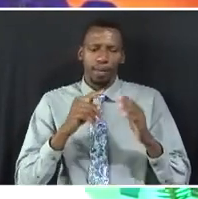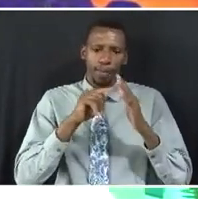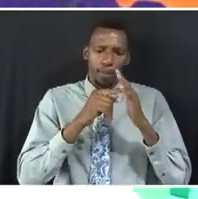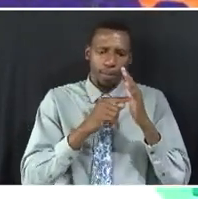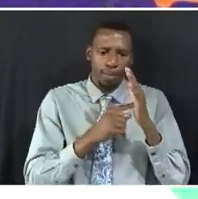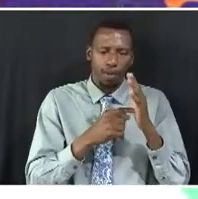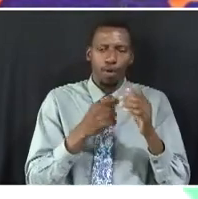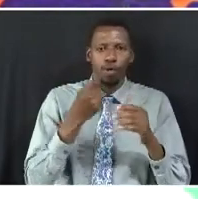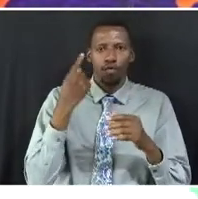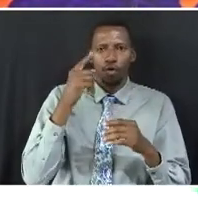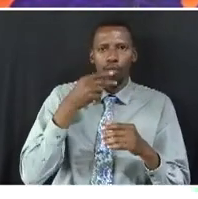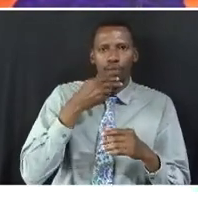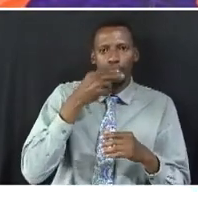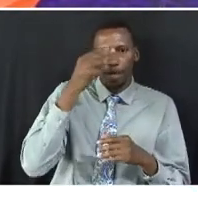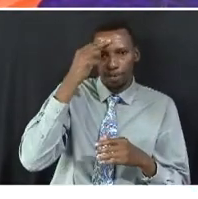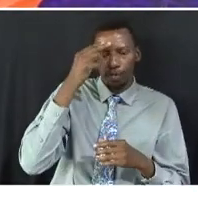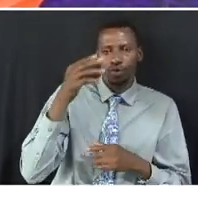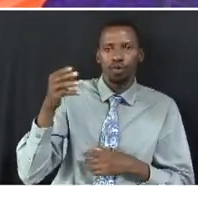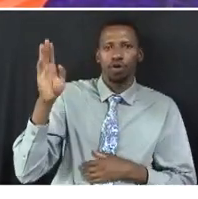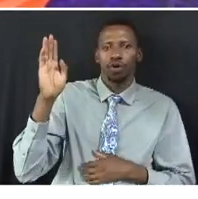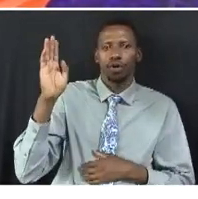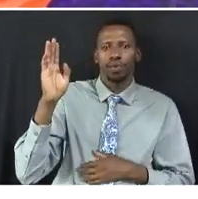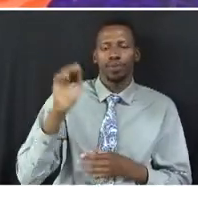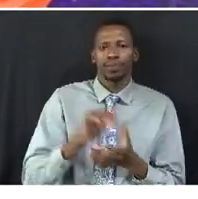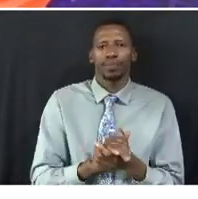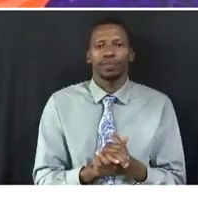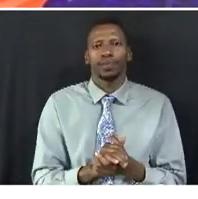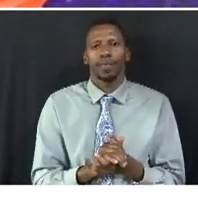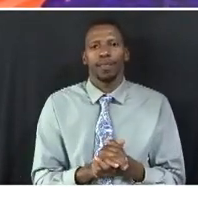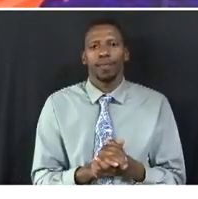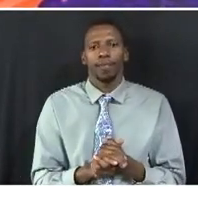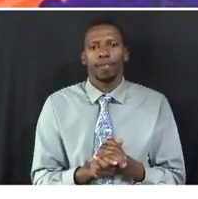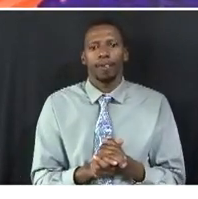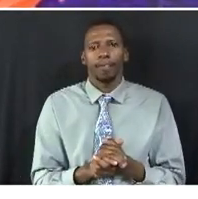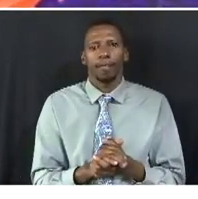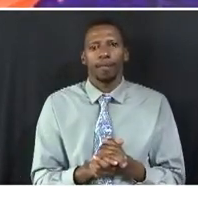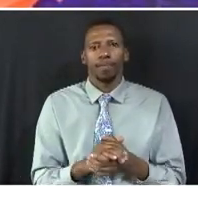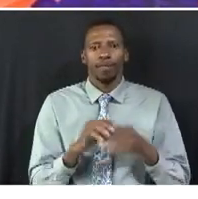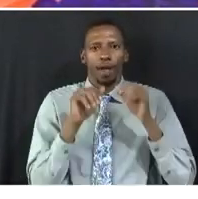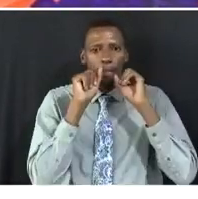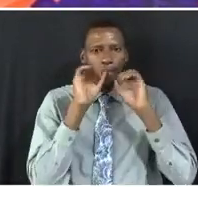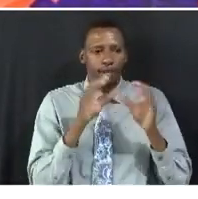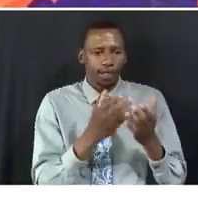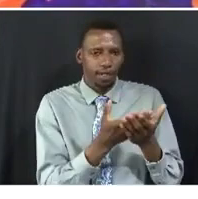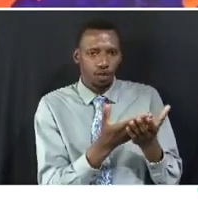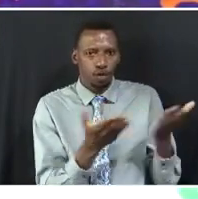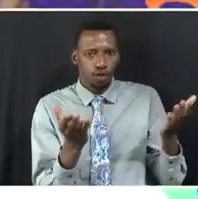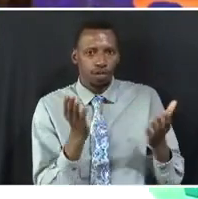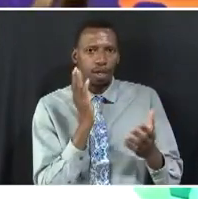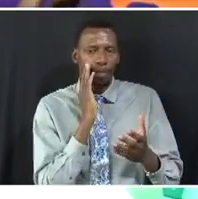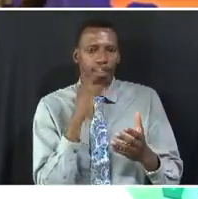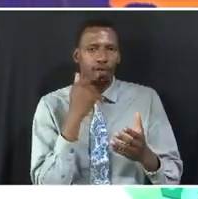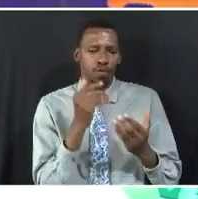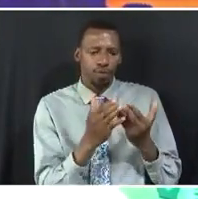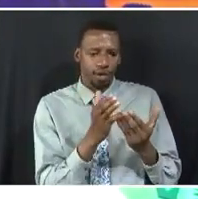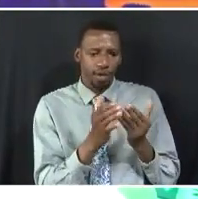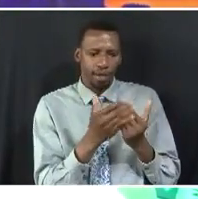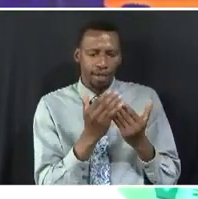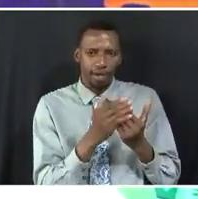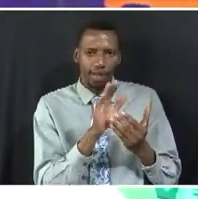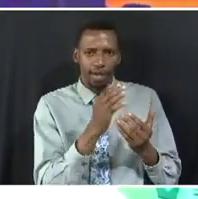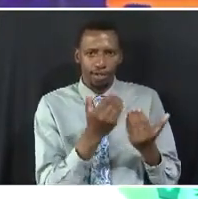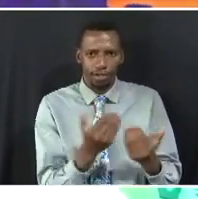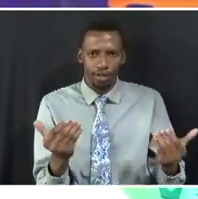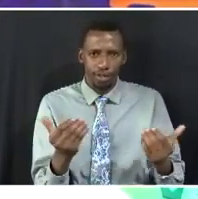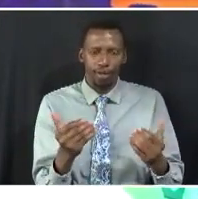the Hebrew nation, of the Hebrew God. Amen? Blessed are those mothers who bring their children and nurture